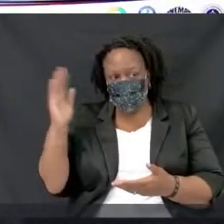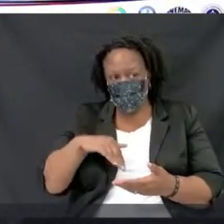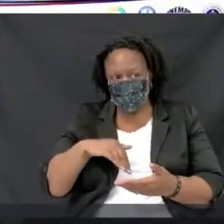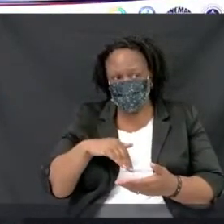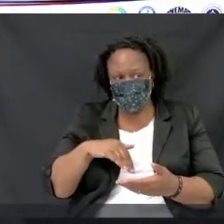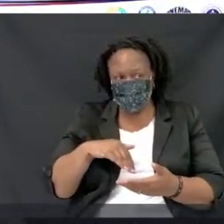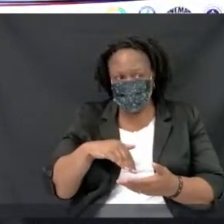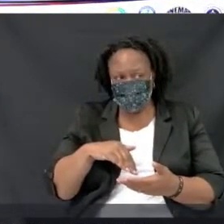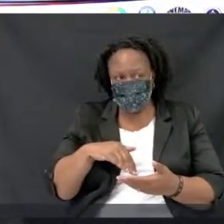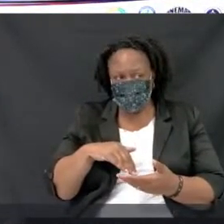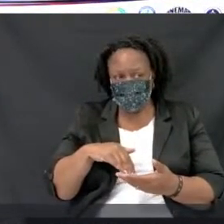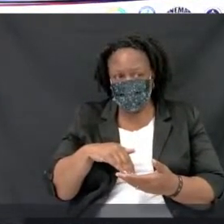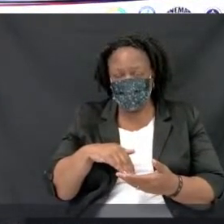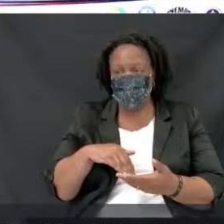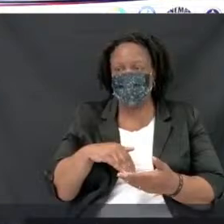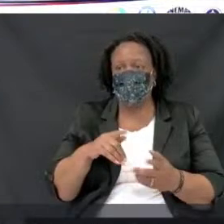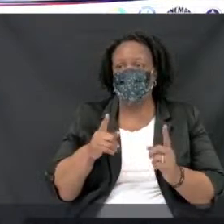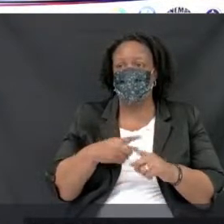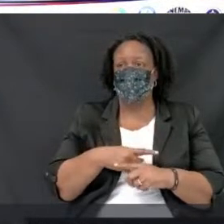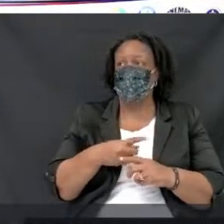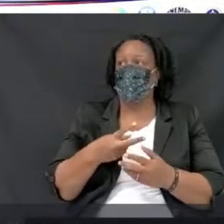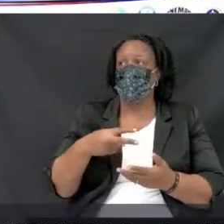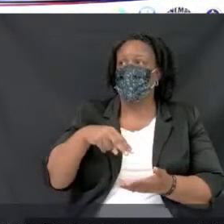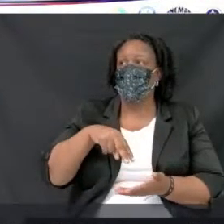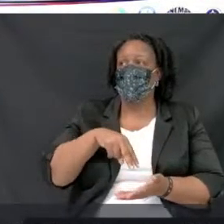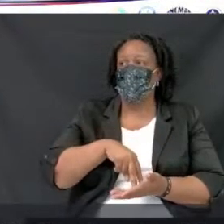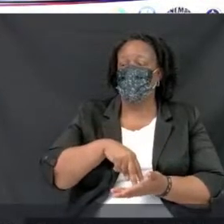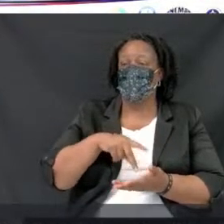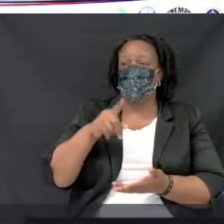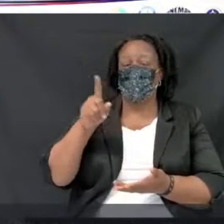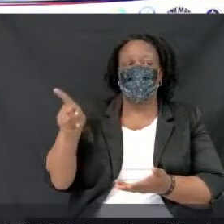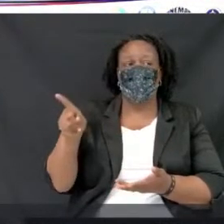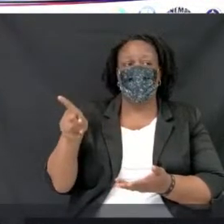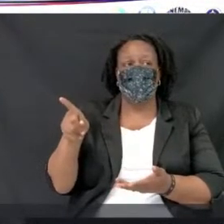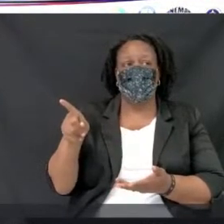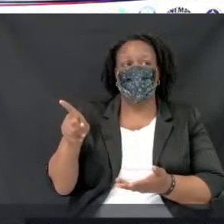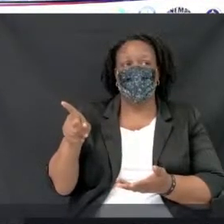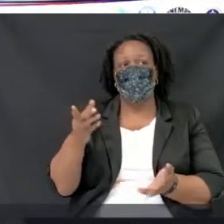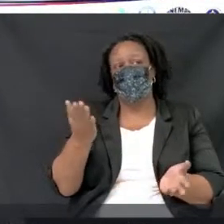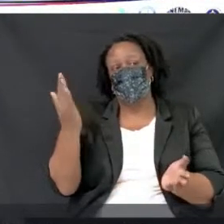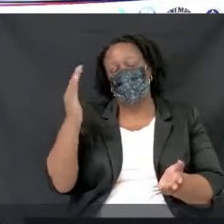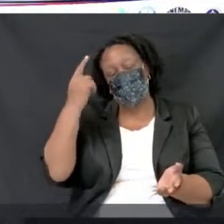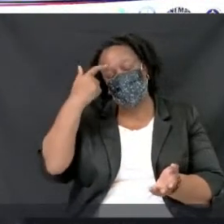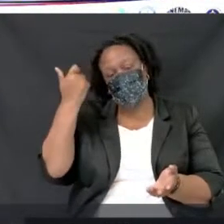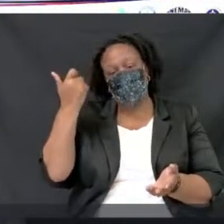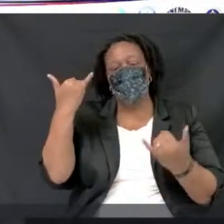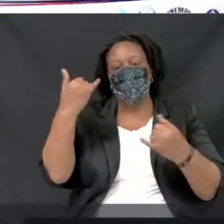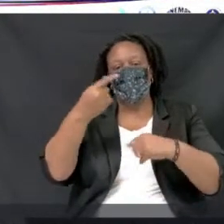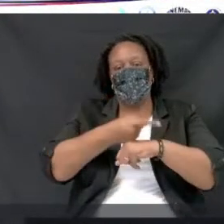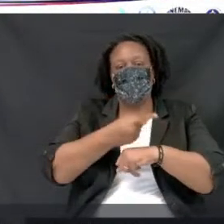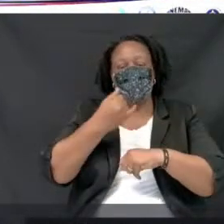Today is her birthday, and we want to invite her up